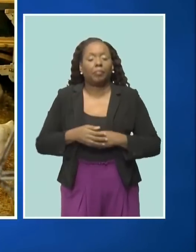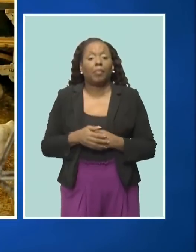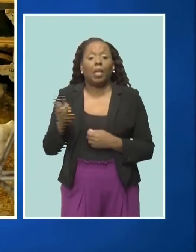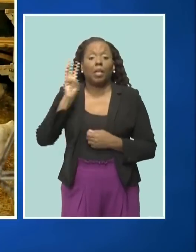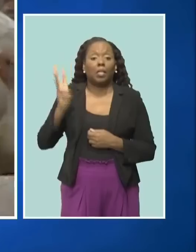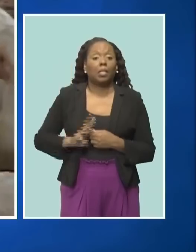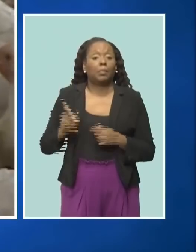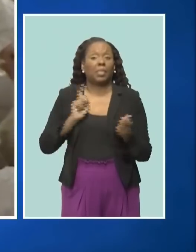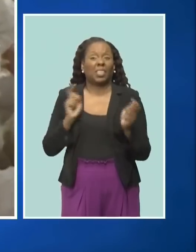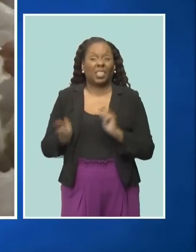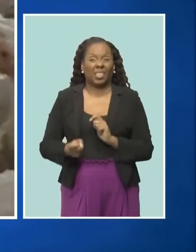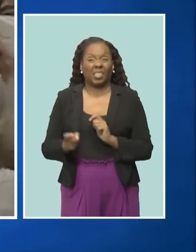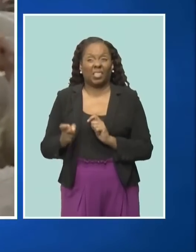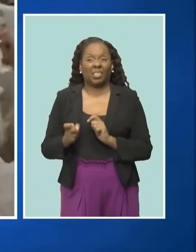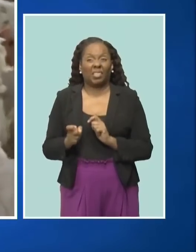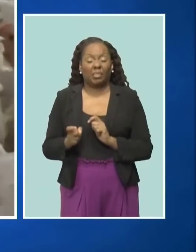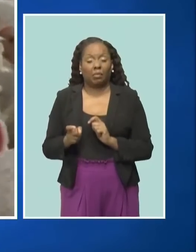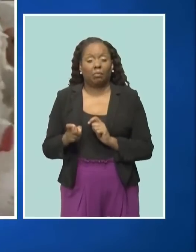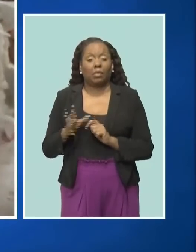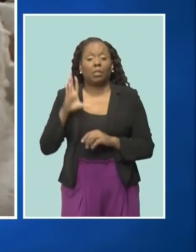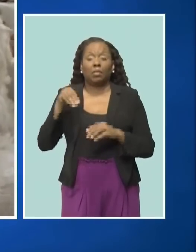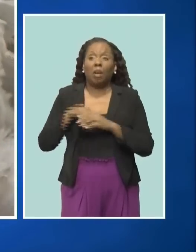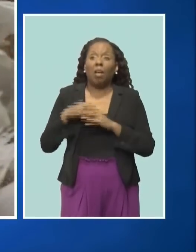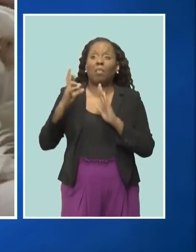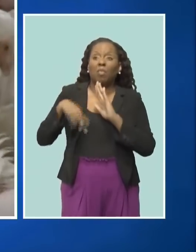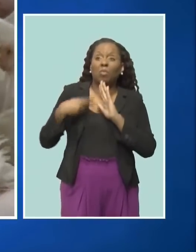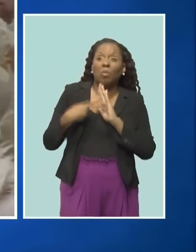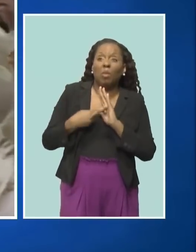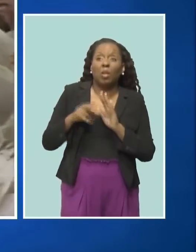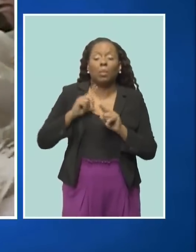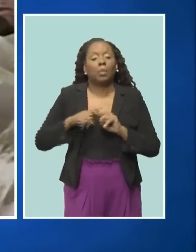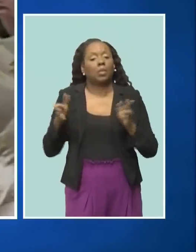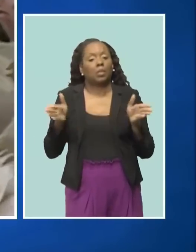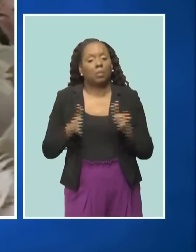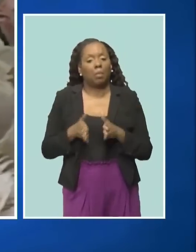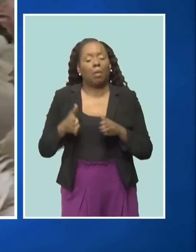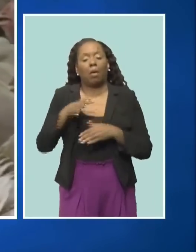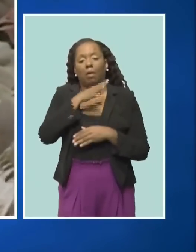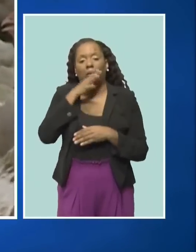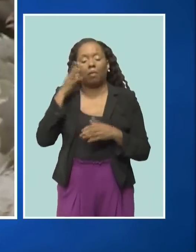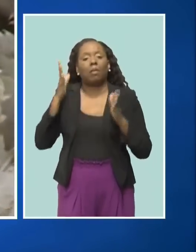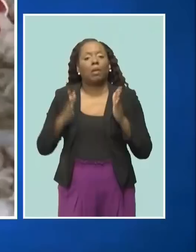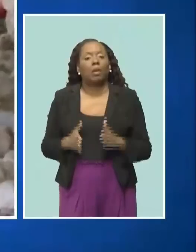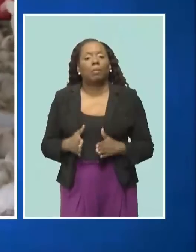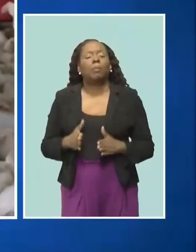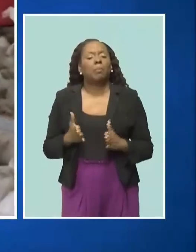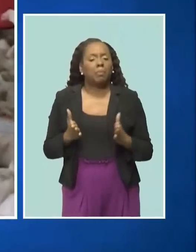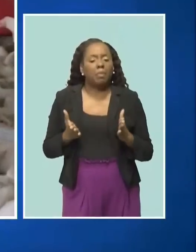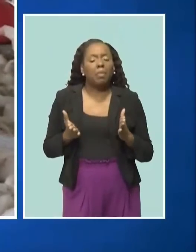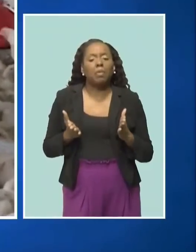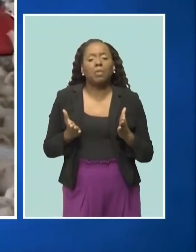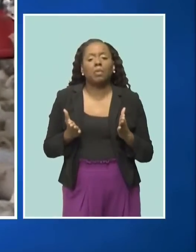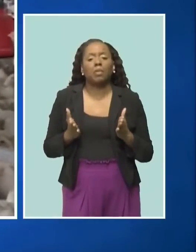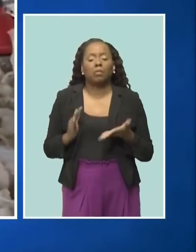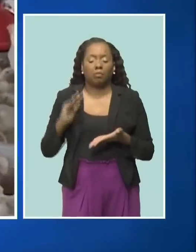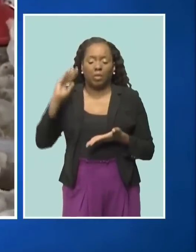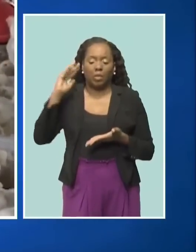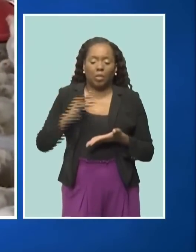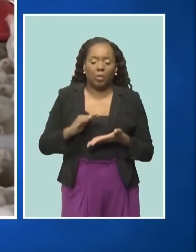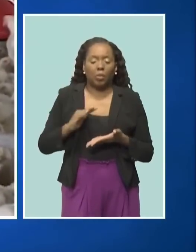the biggest contributing factor to the scarcity was small farmers reducing their orders in July and August by